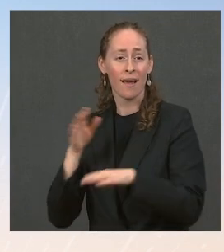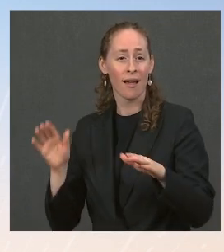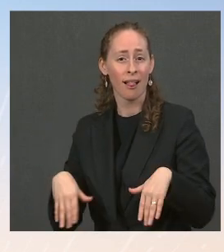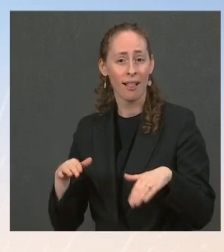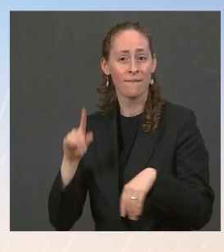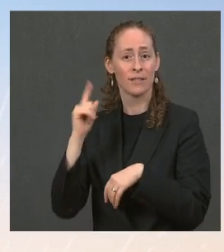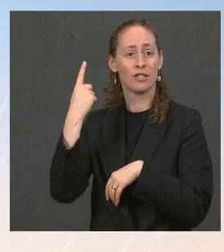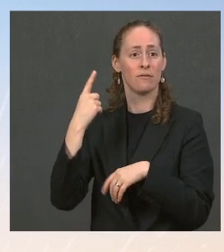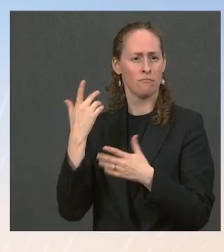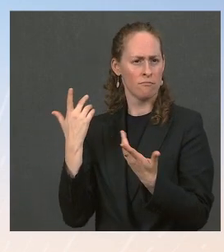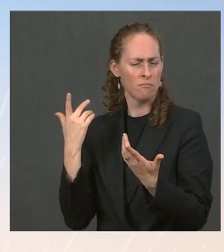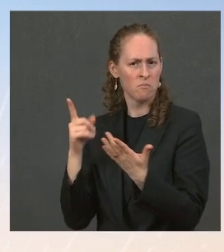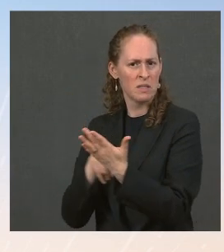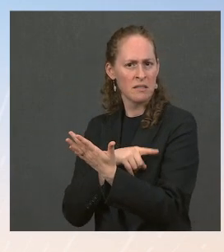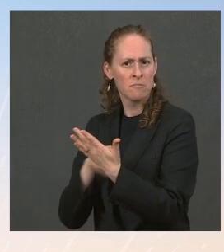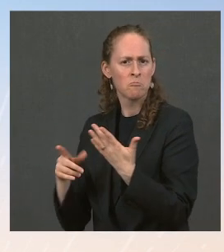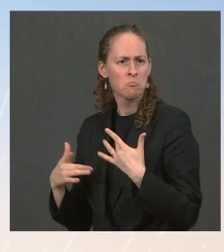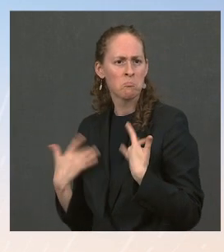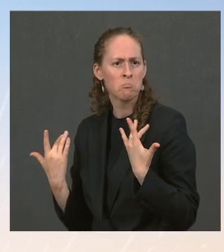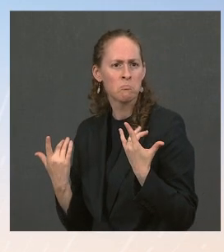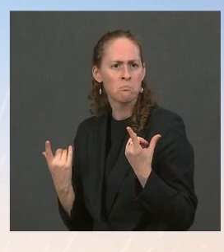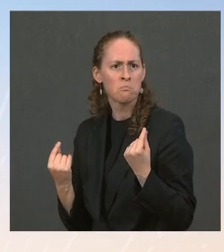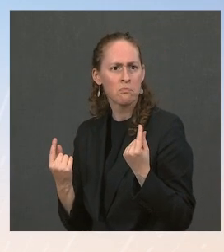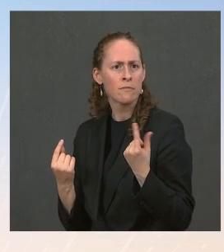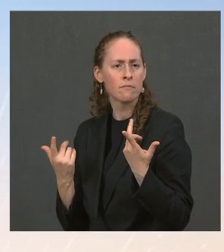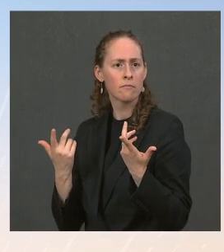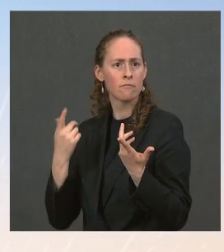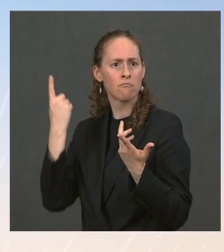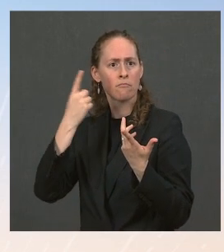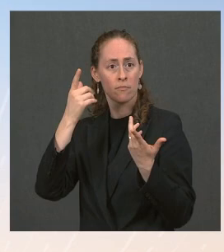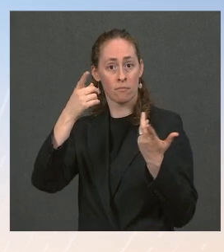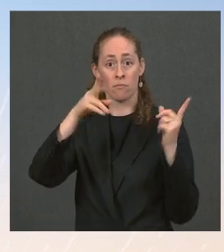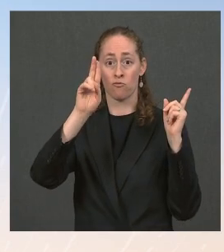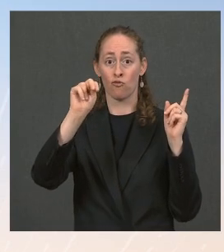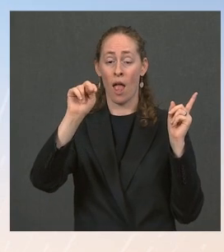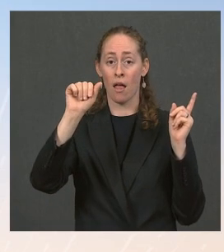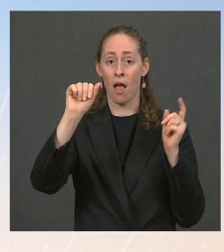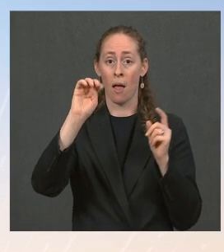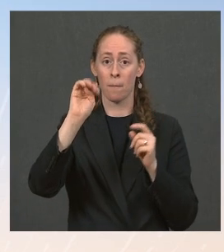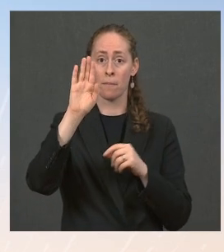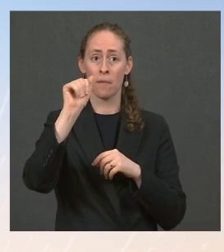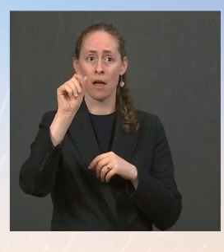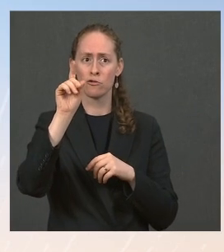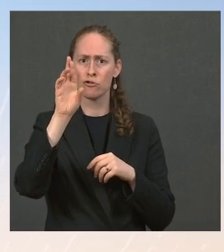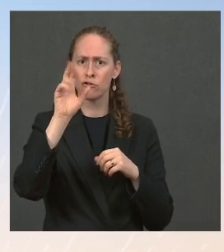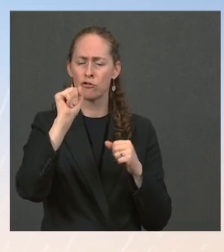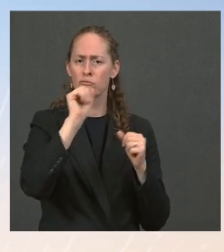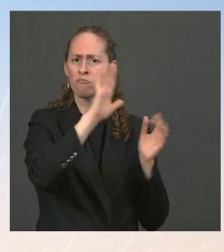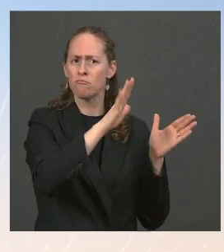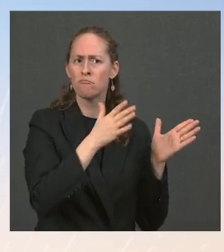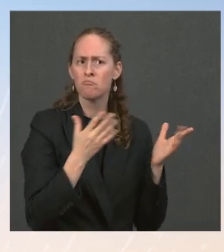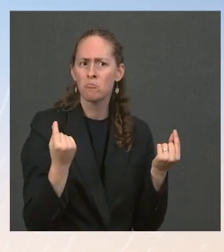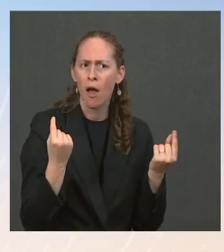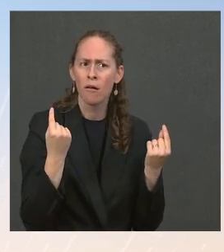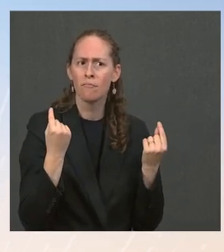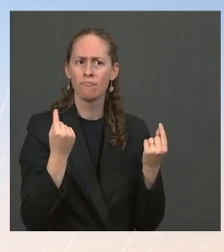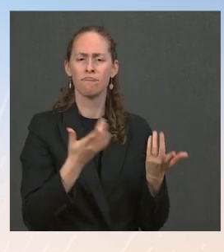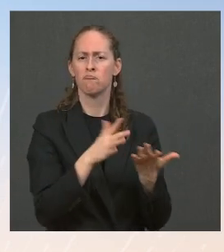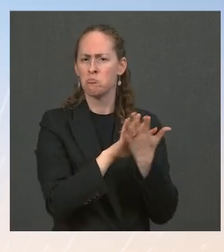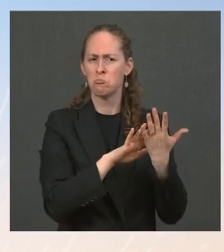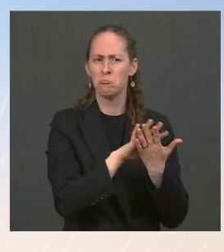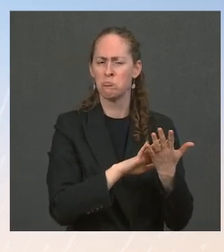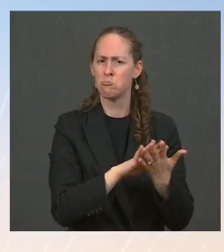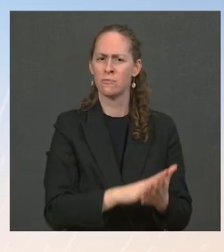the president or from the UN ambassador on that point today in their opener? Well, we're now donating